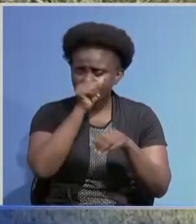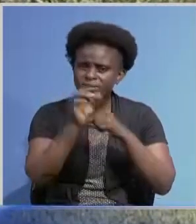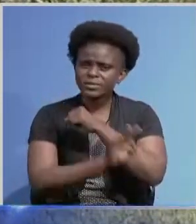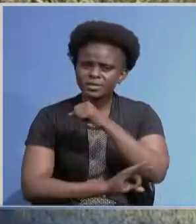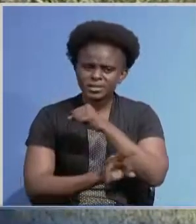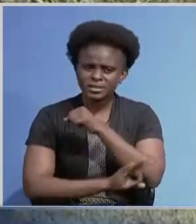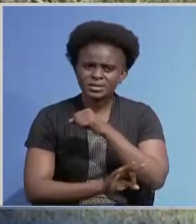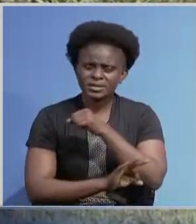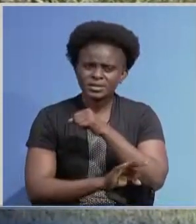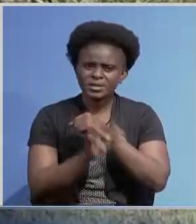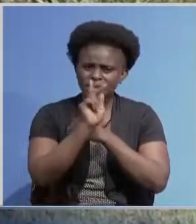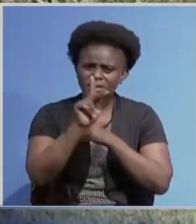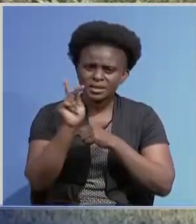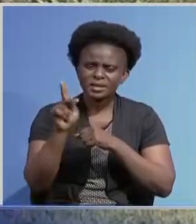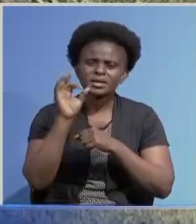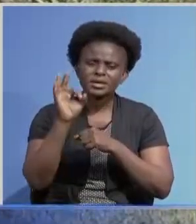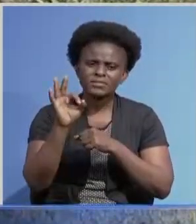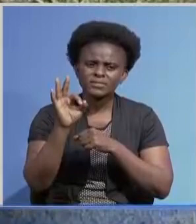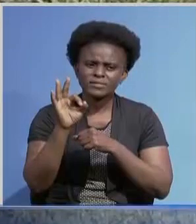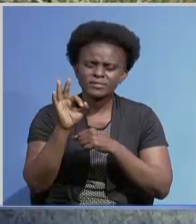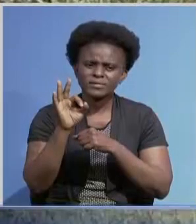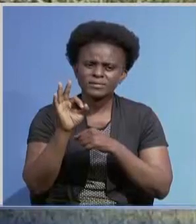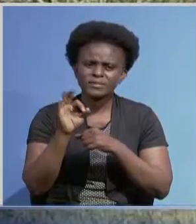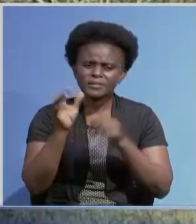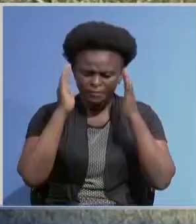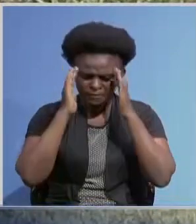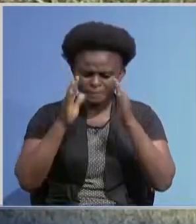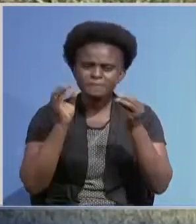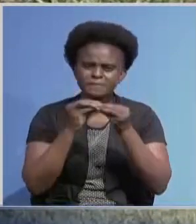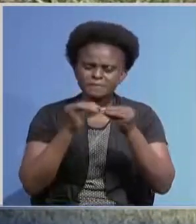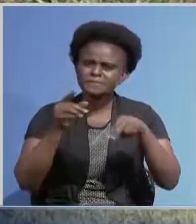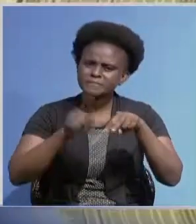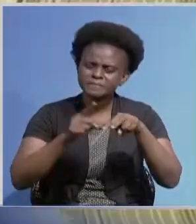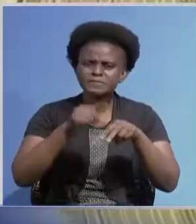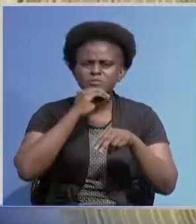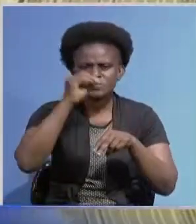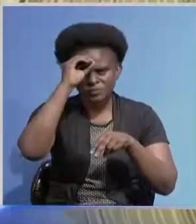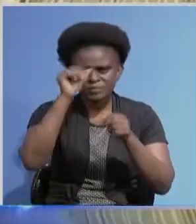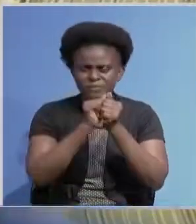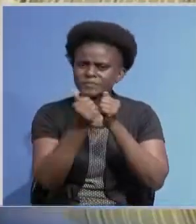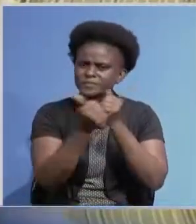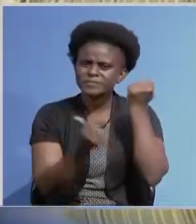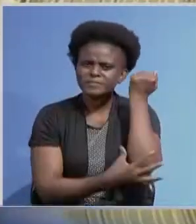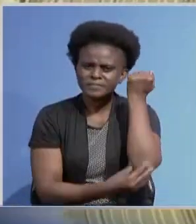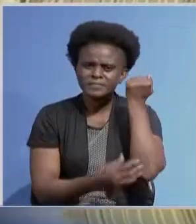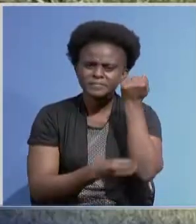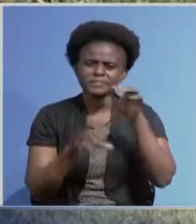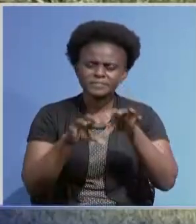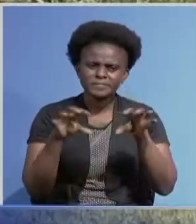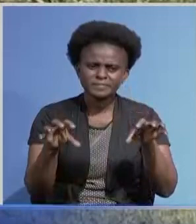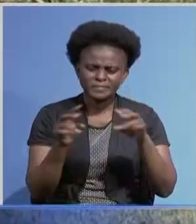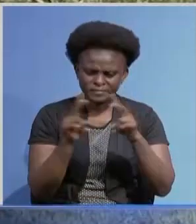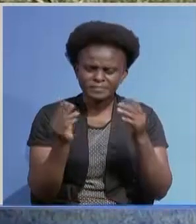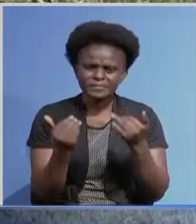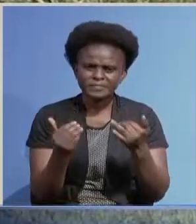Foundation. This foundation focuses on AIDS orphans and other vulnerable children. So he